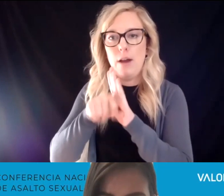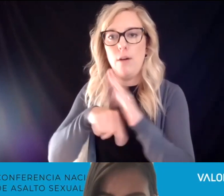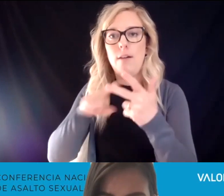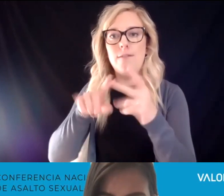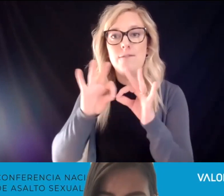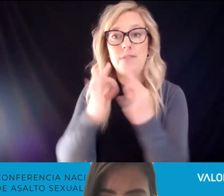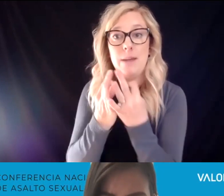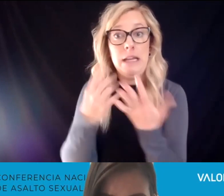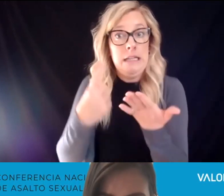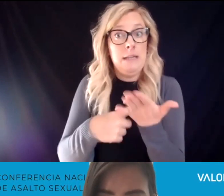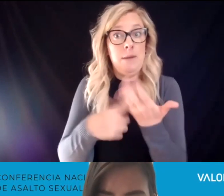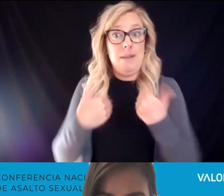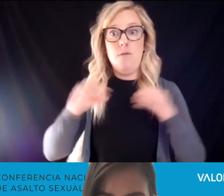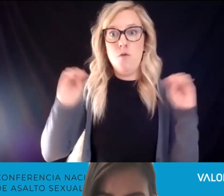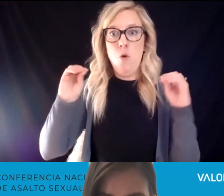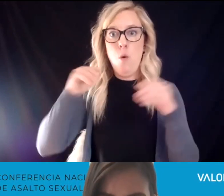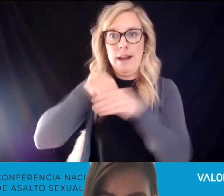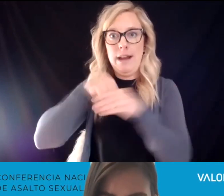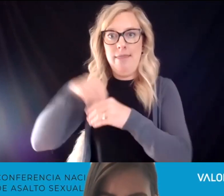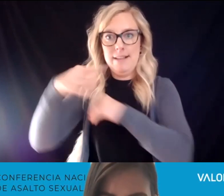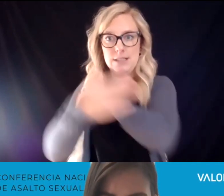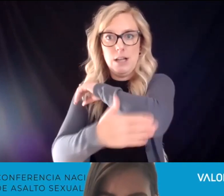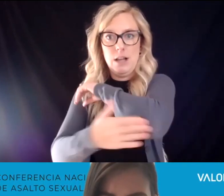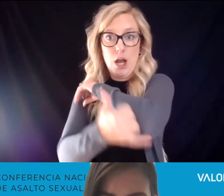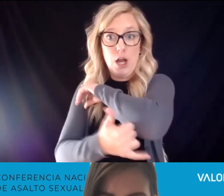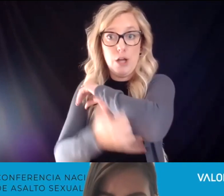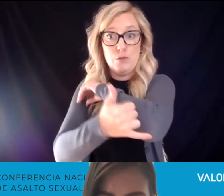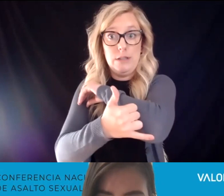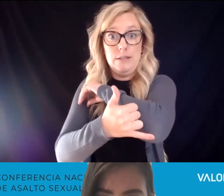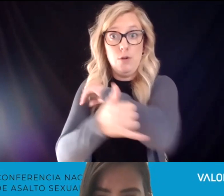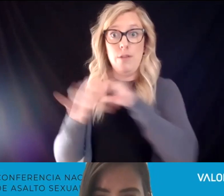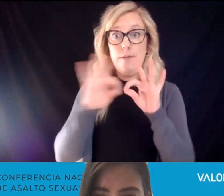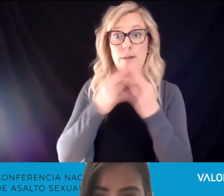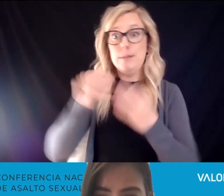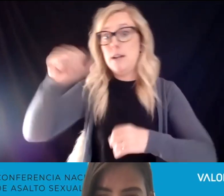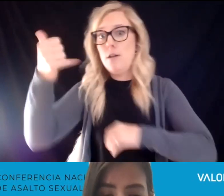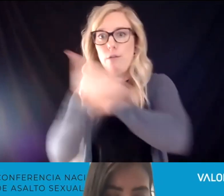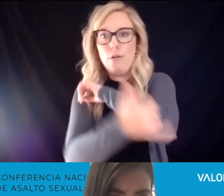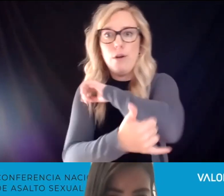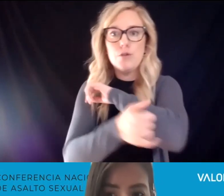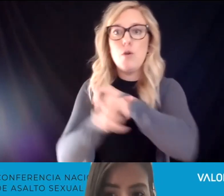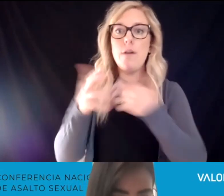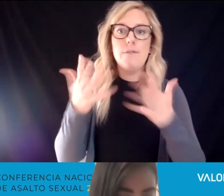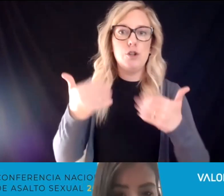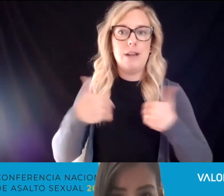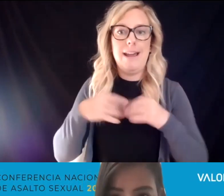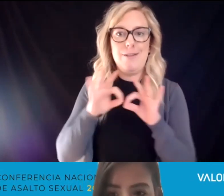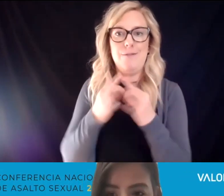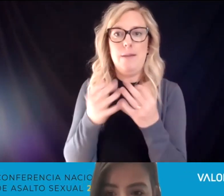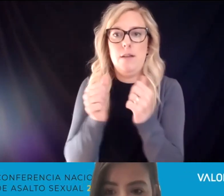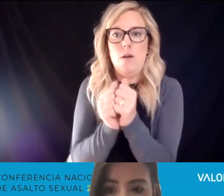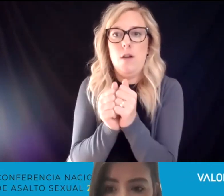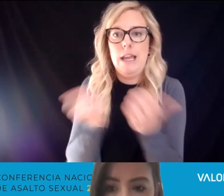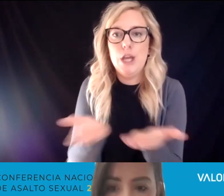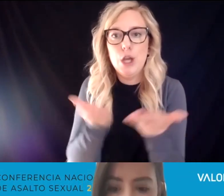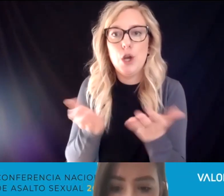anybody in this country, their family is on another country, sometimes they do have family here. So I would look at it also